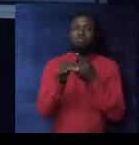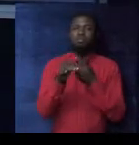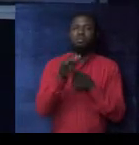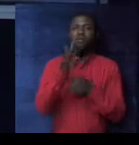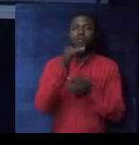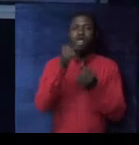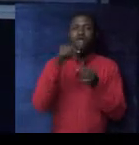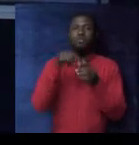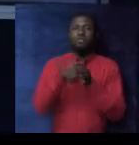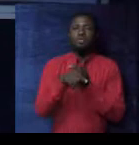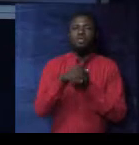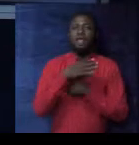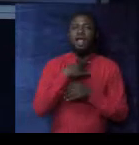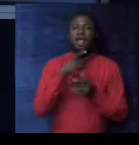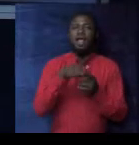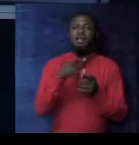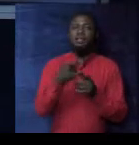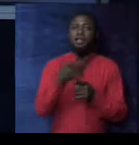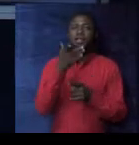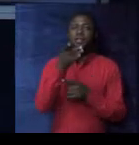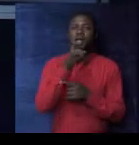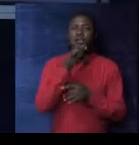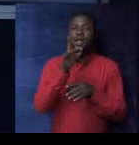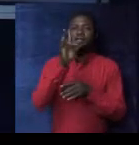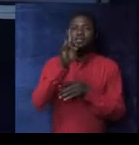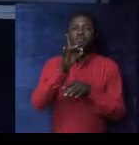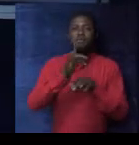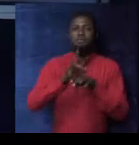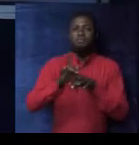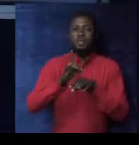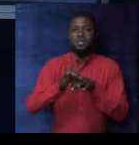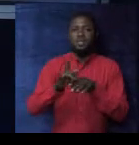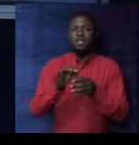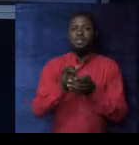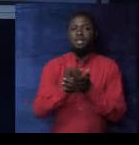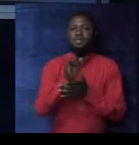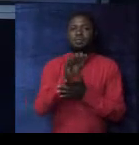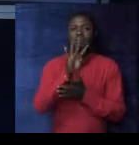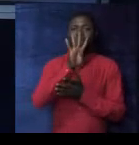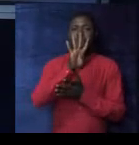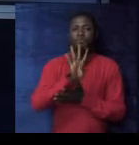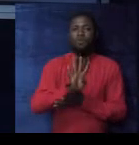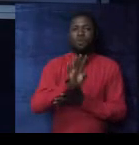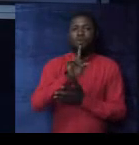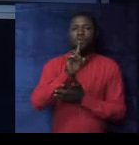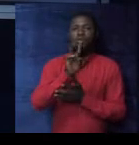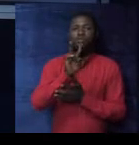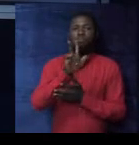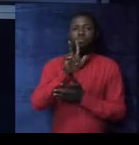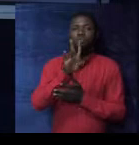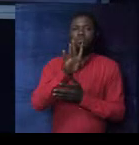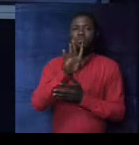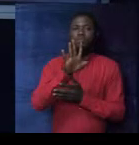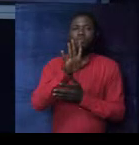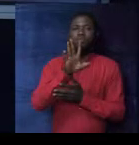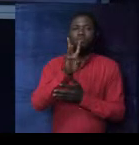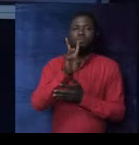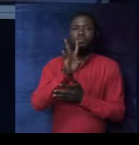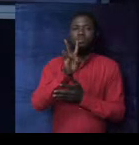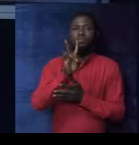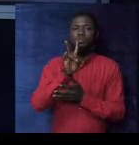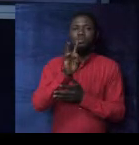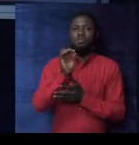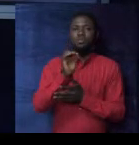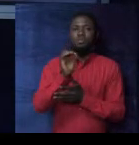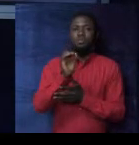say. So 4 comes down, and then there are 7 spaces afterwards. So that is just 4, 1, 2, 3, 4,